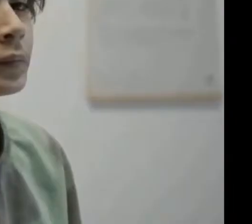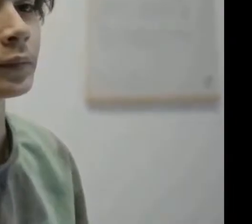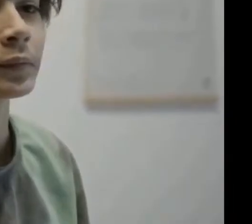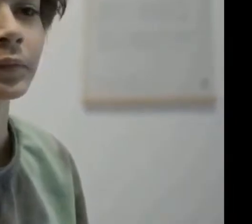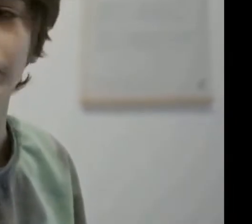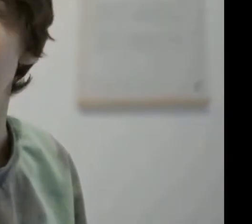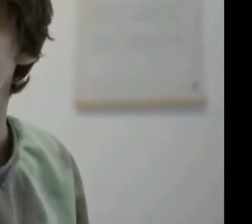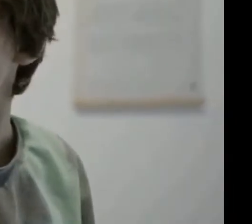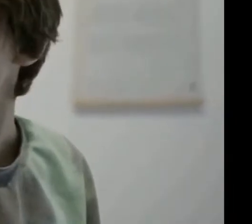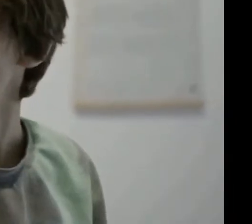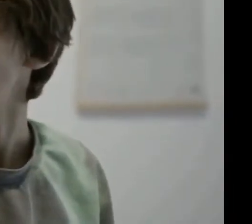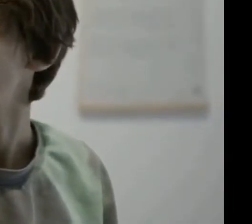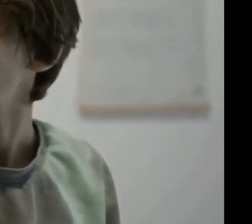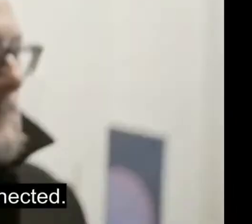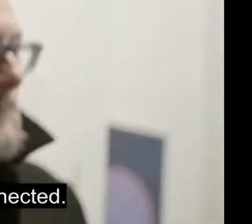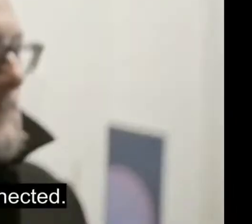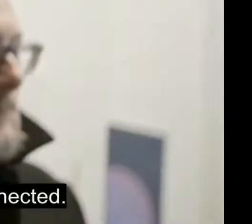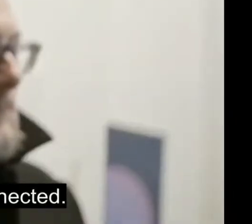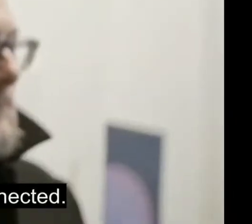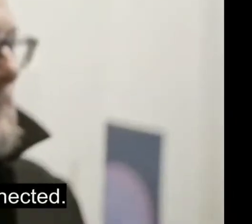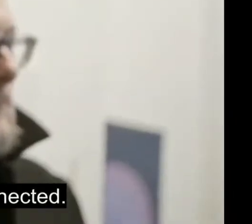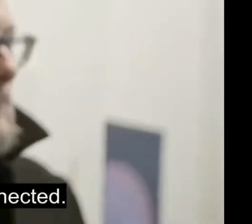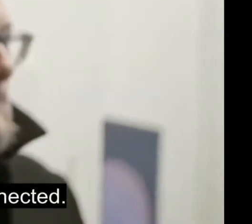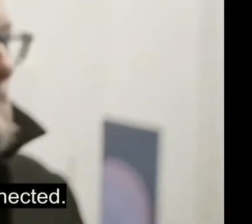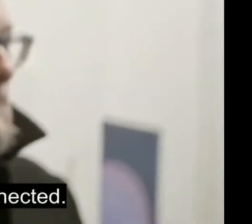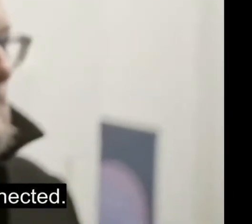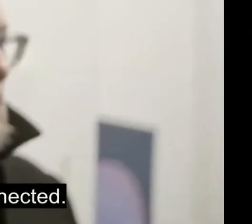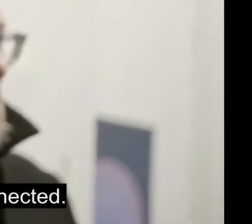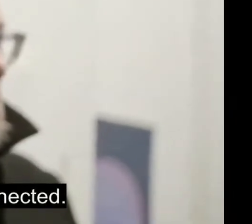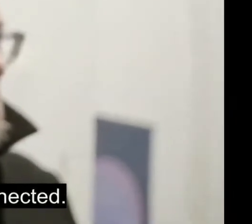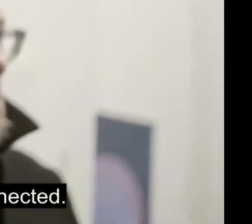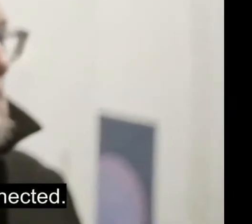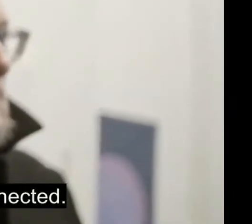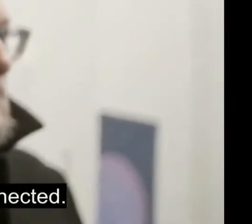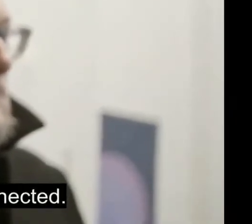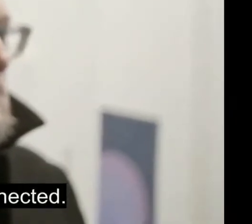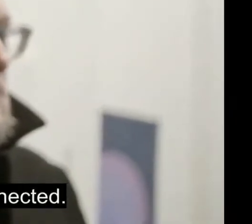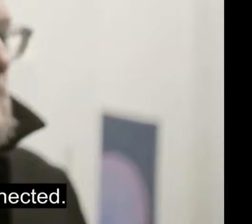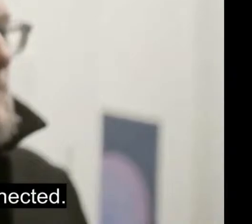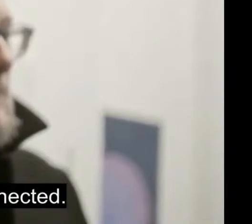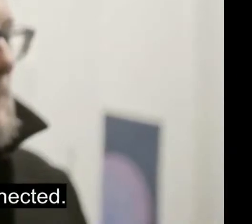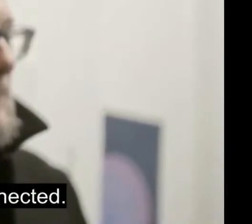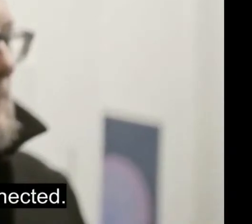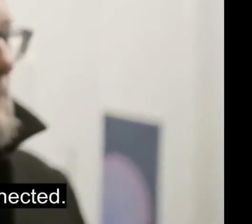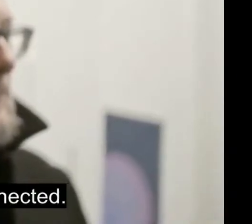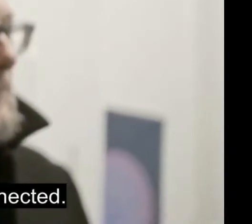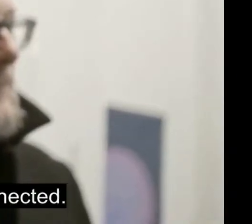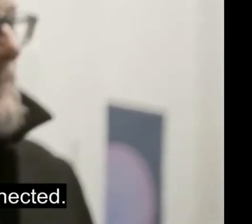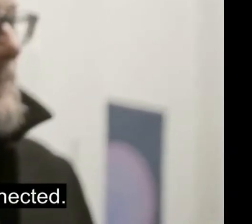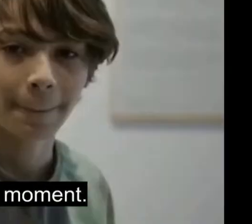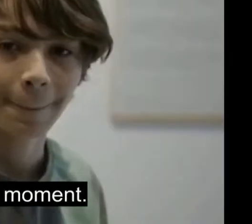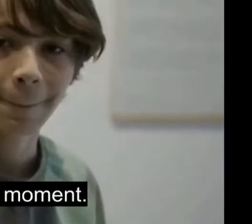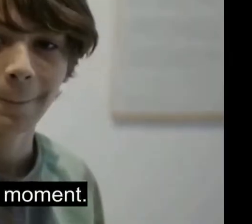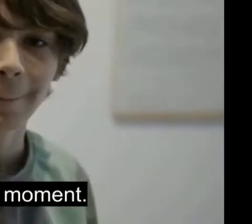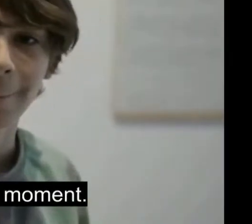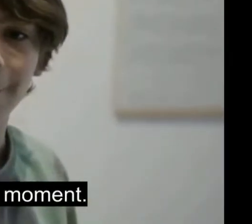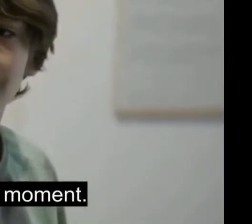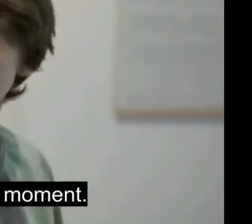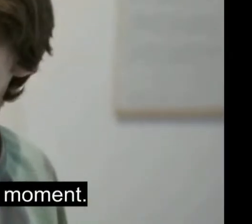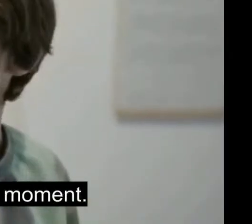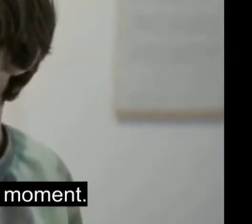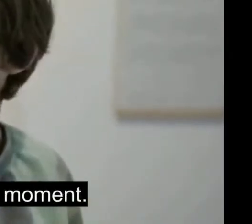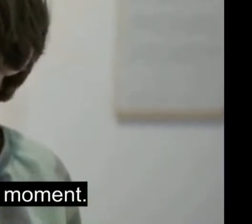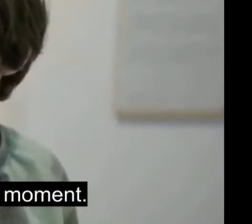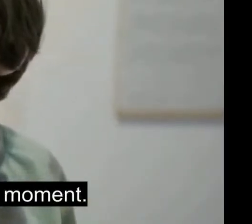It actually made me feel a bit emotional. It just got me thinking in awe about how we're connected. That interaction